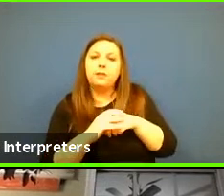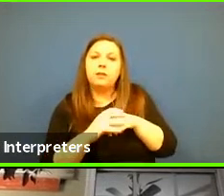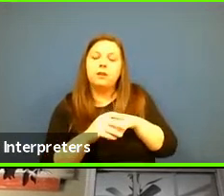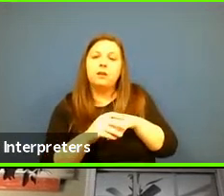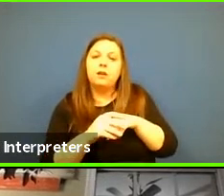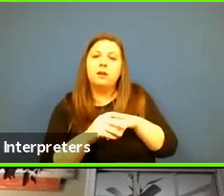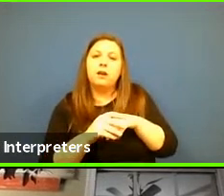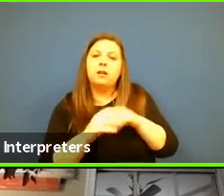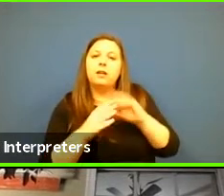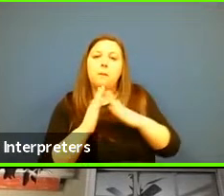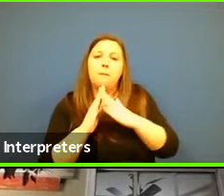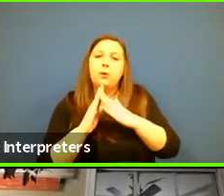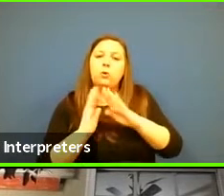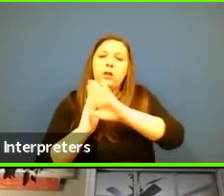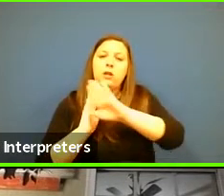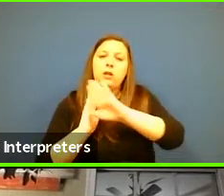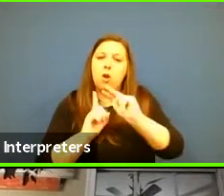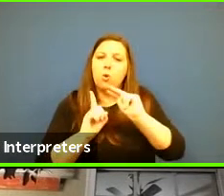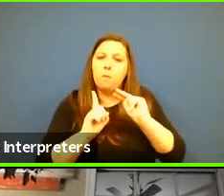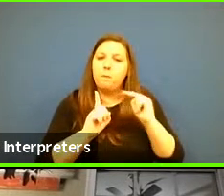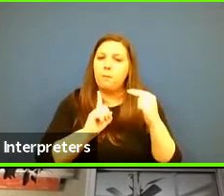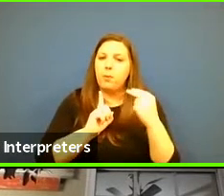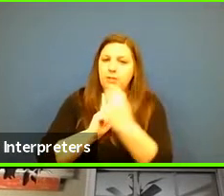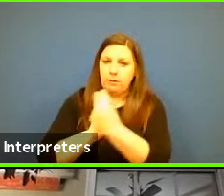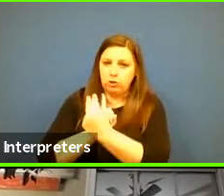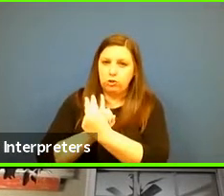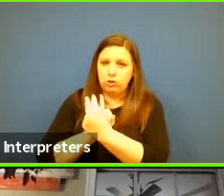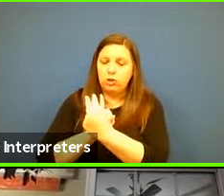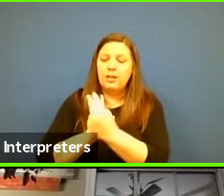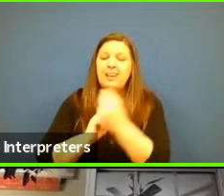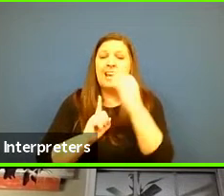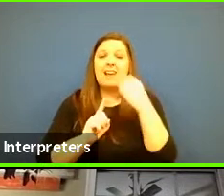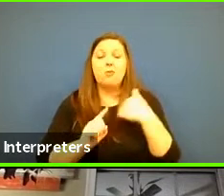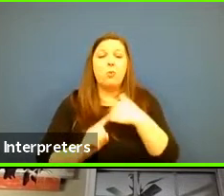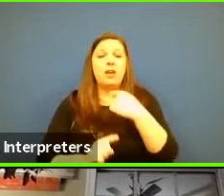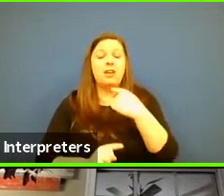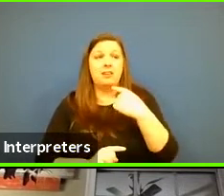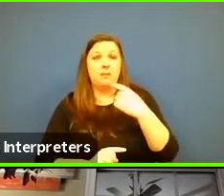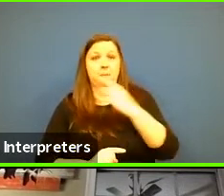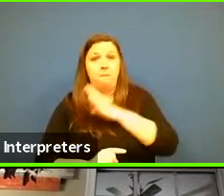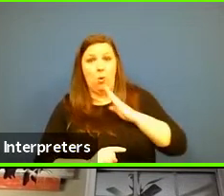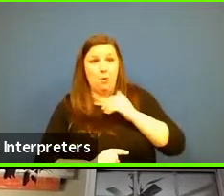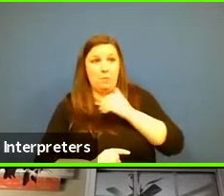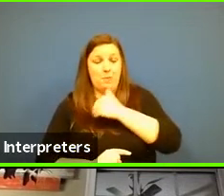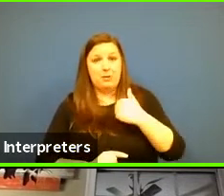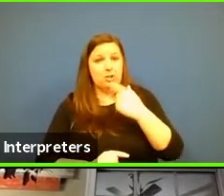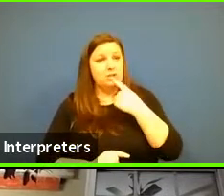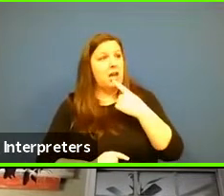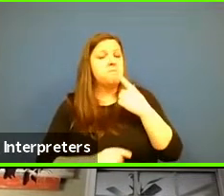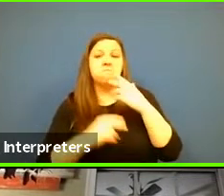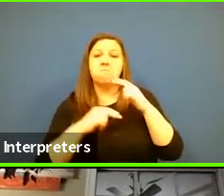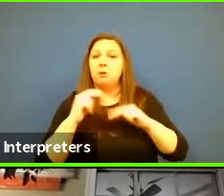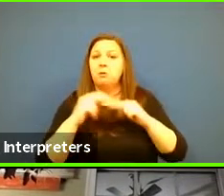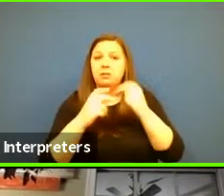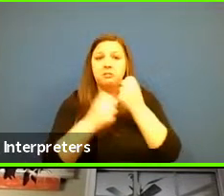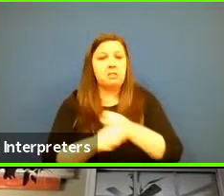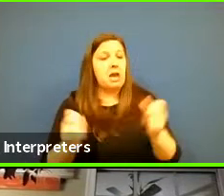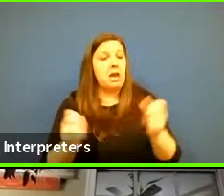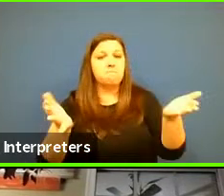perception of the community, if we are declaring as board members that our buildings are safe,